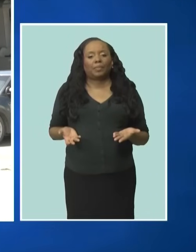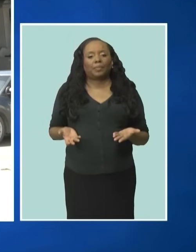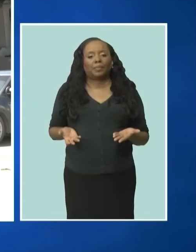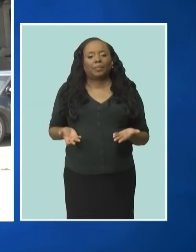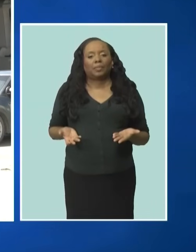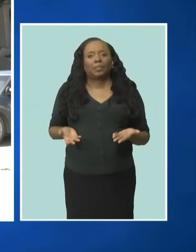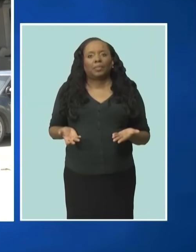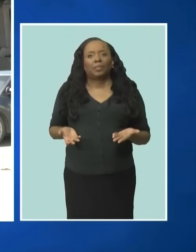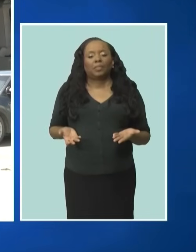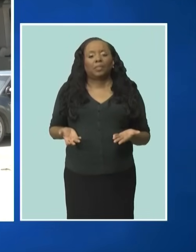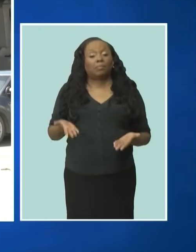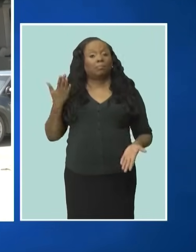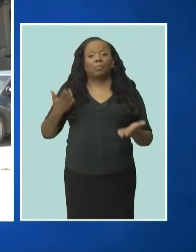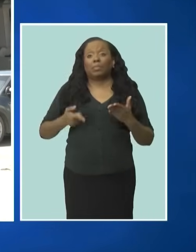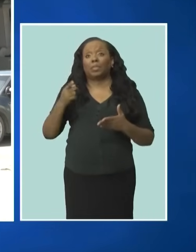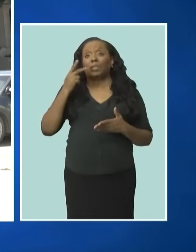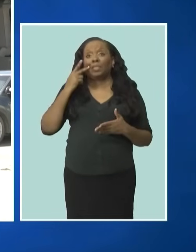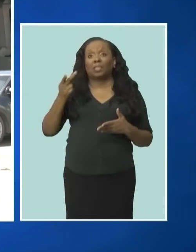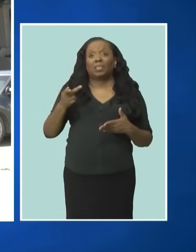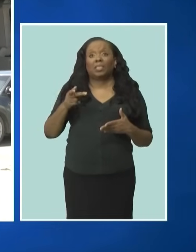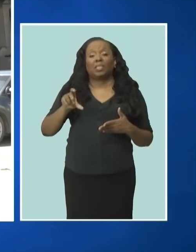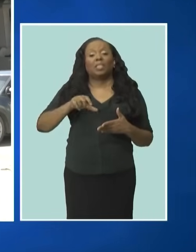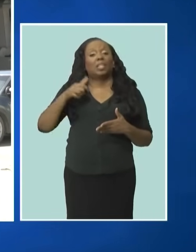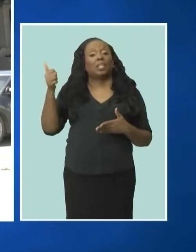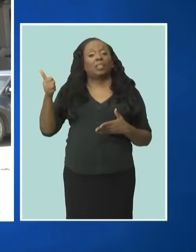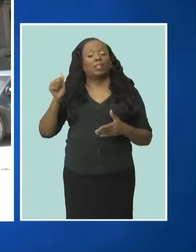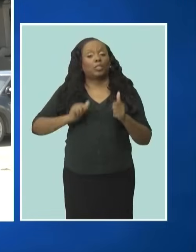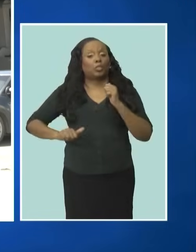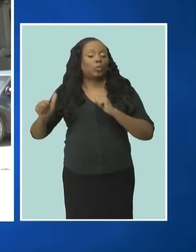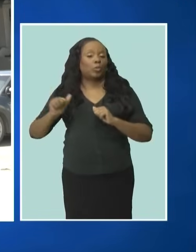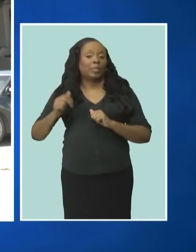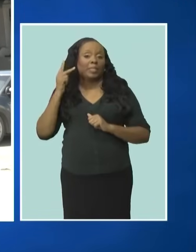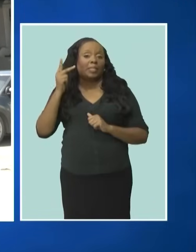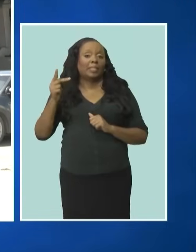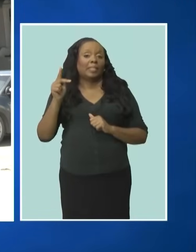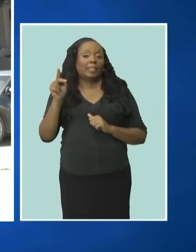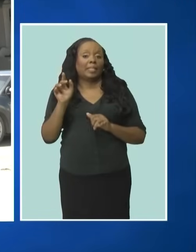artists you've seen at other shows, you will not see them in the same light. You'll be seeing them a little different at reunion as well.